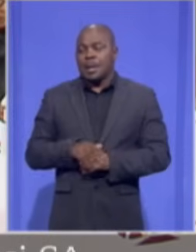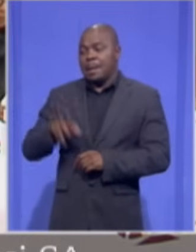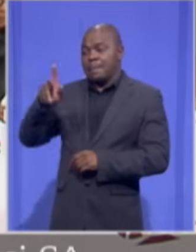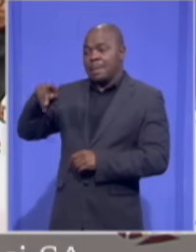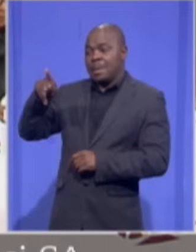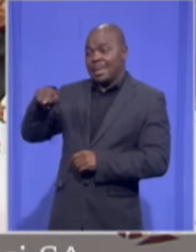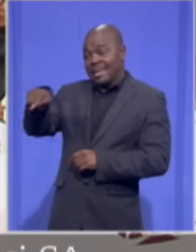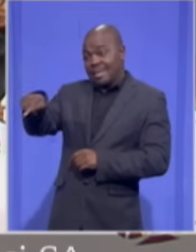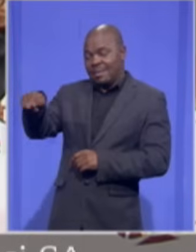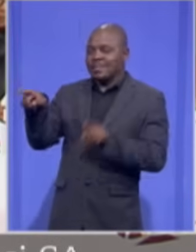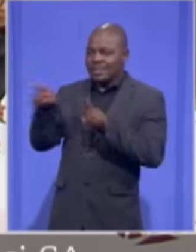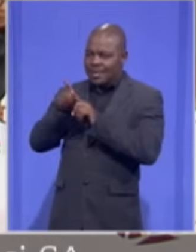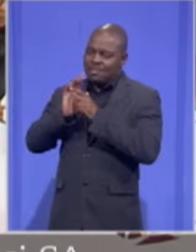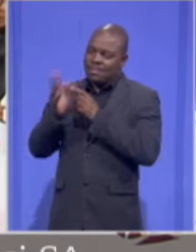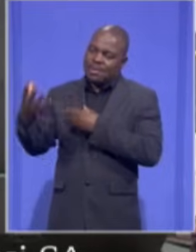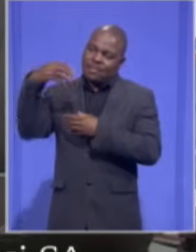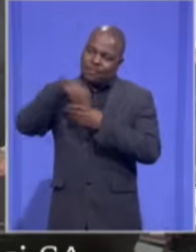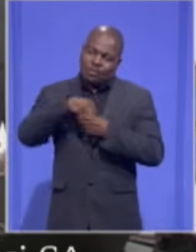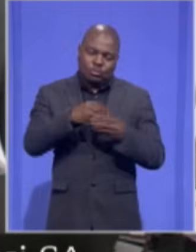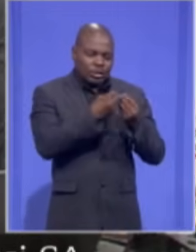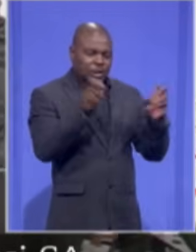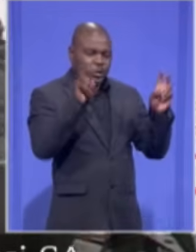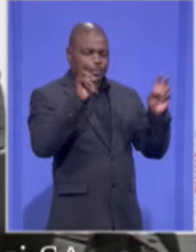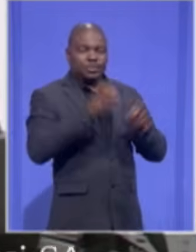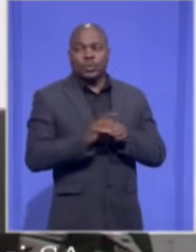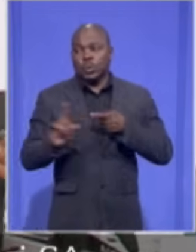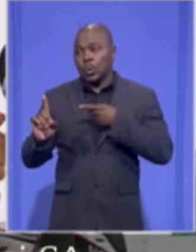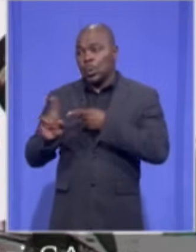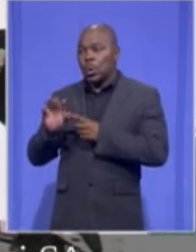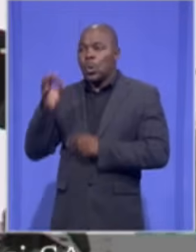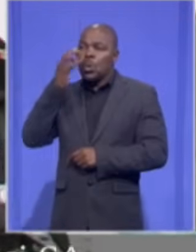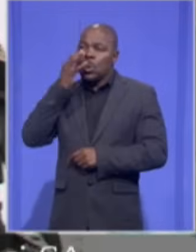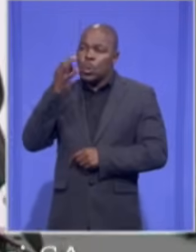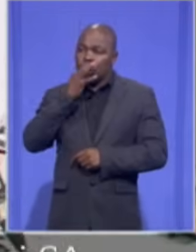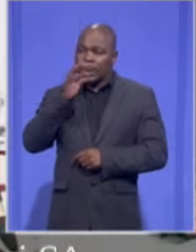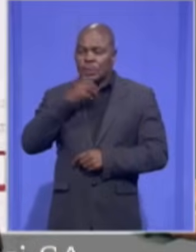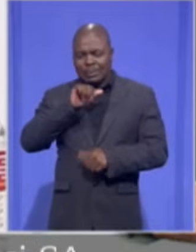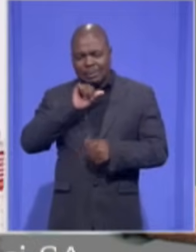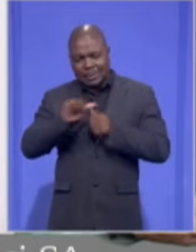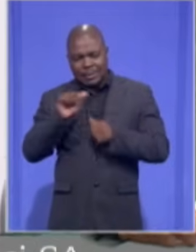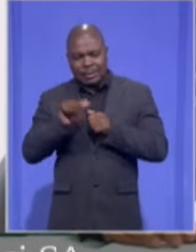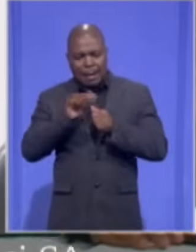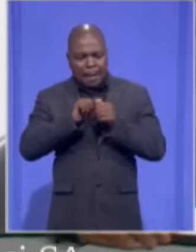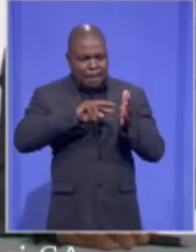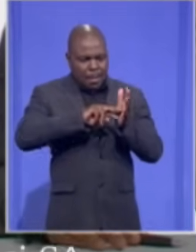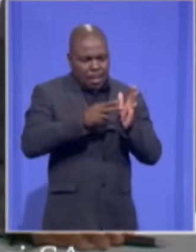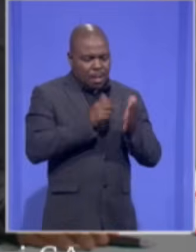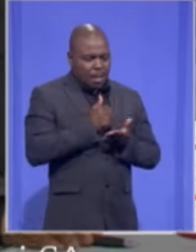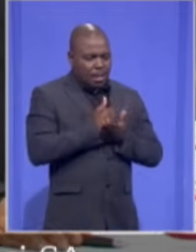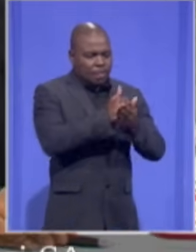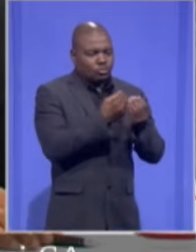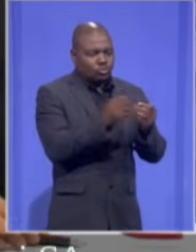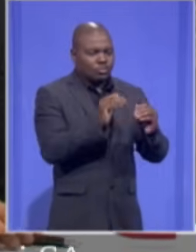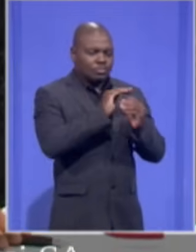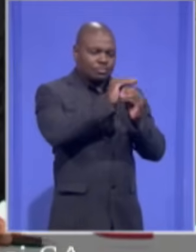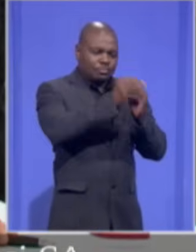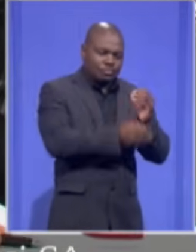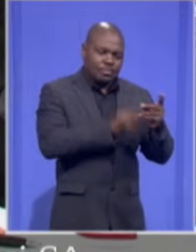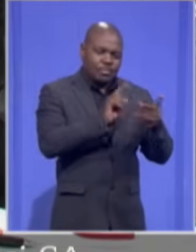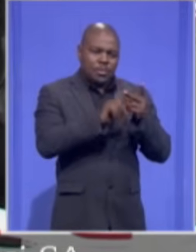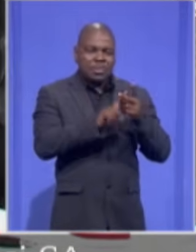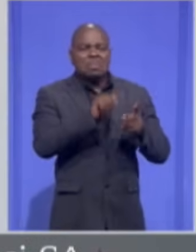ka setotswana pharileng e tobaneng le bana, mme o re ho lokela ho kgakolwa maano a ho sireletsa bana le ho potlakisa